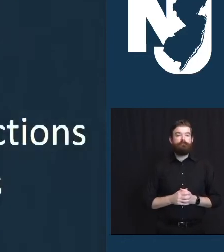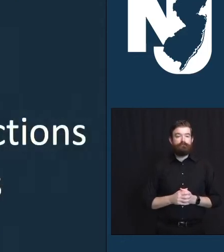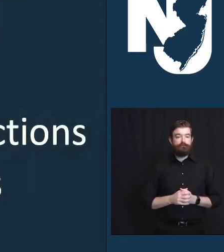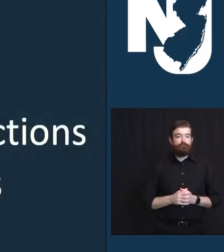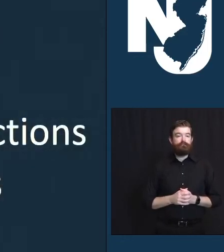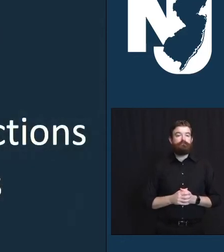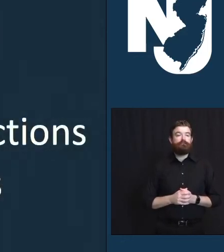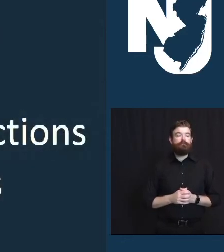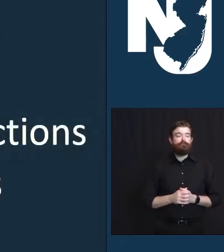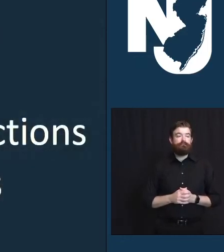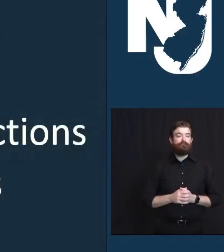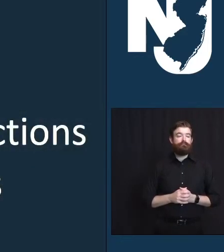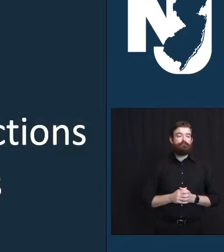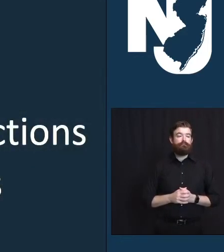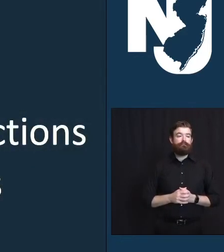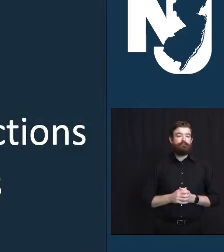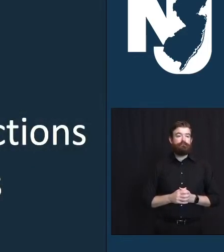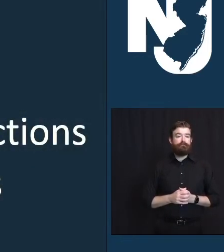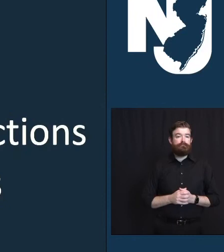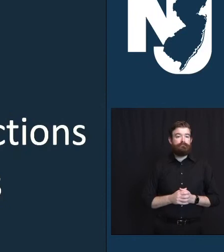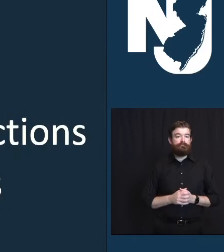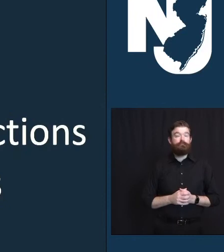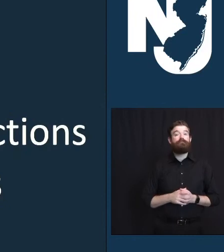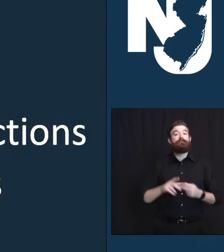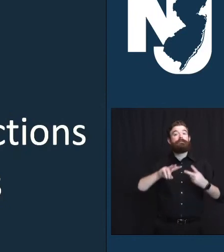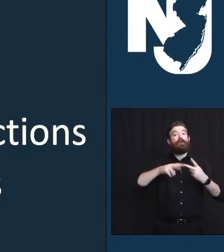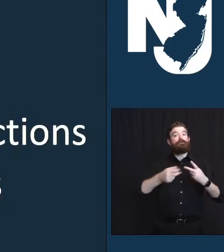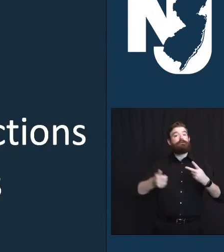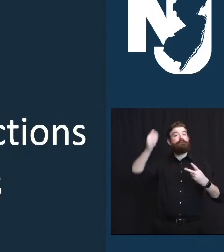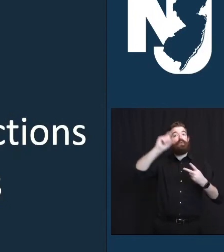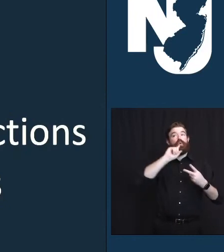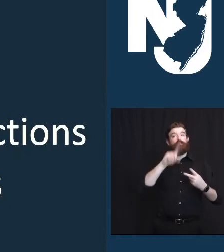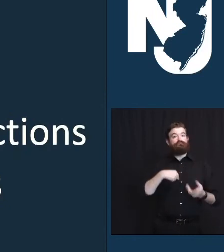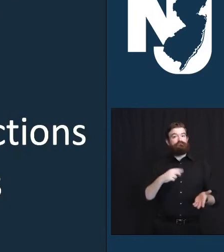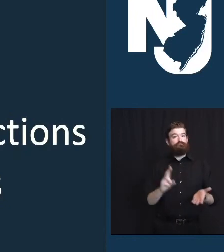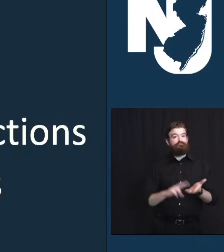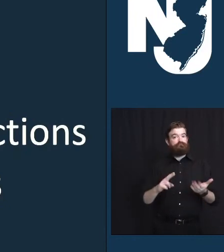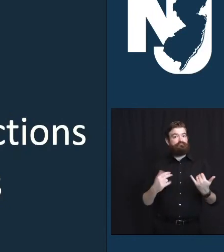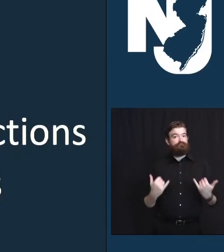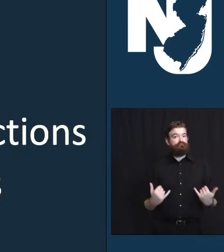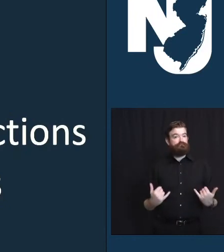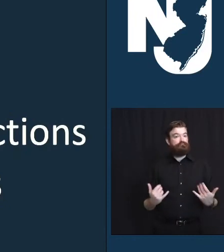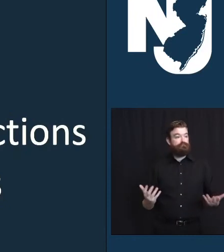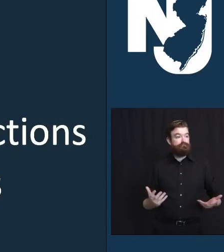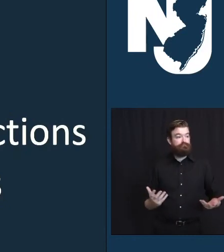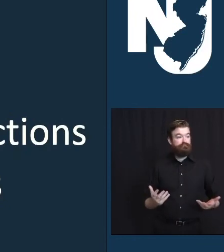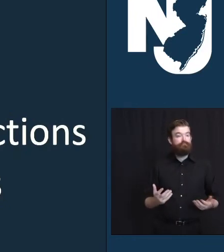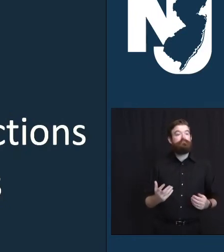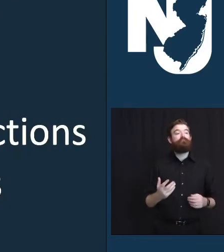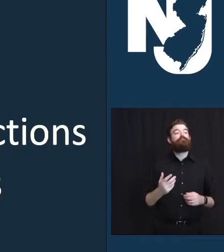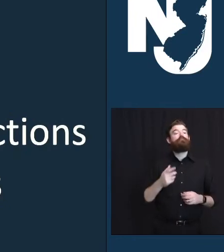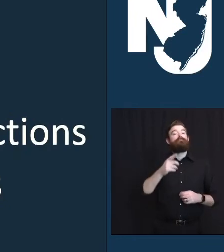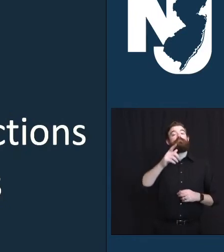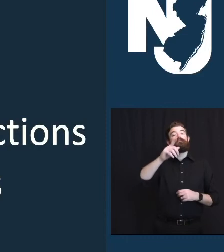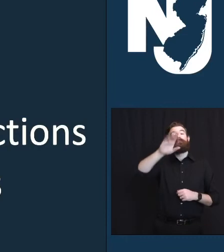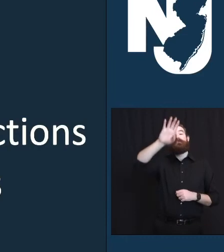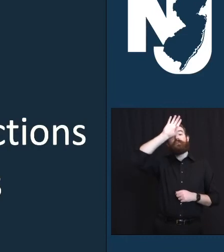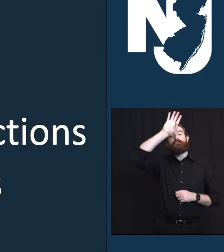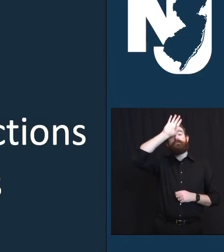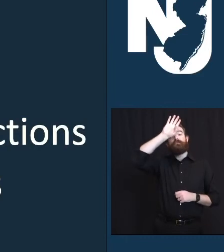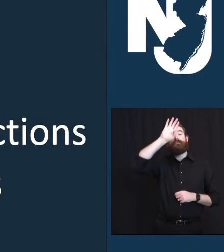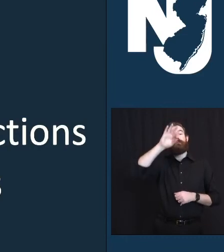second order will postpone the upcoming February fire district elections, March special elections, and all other